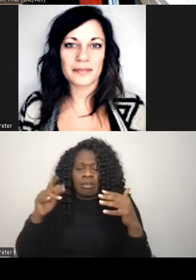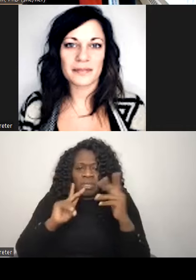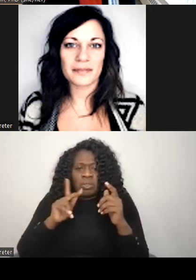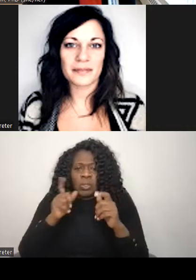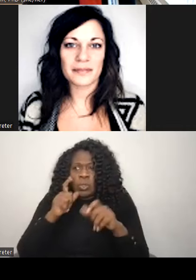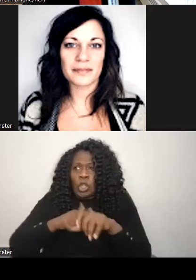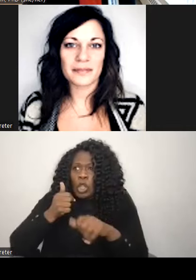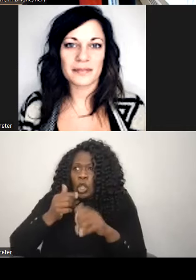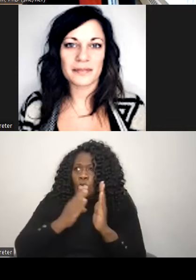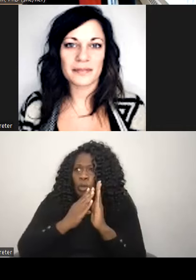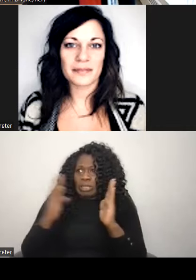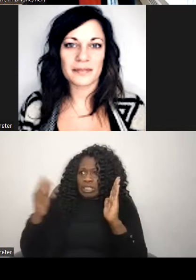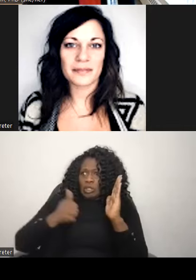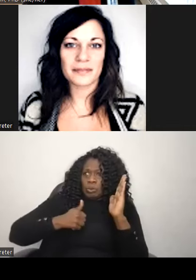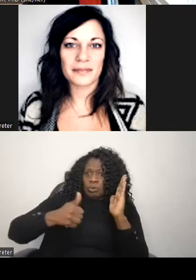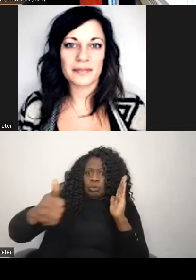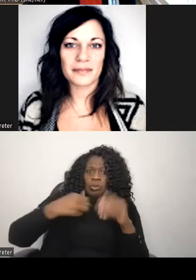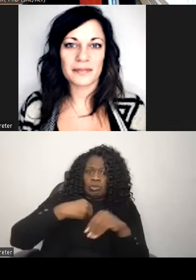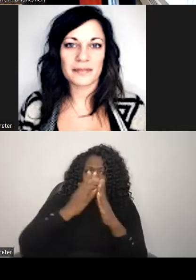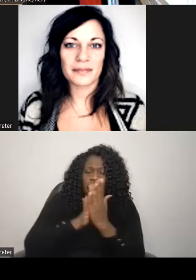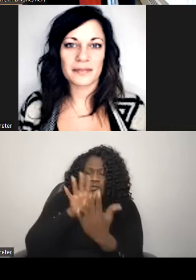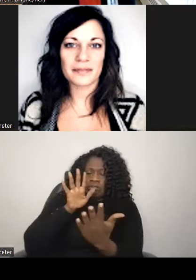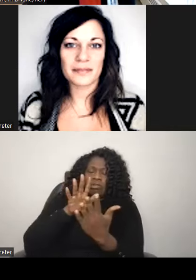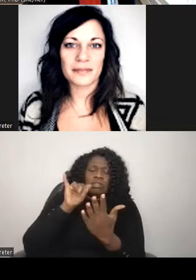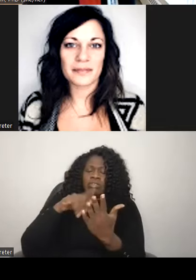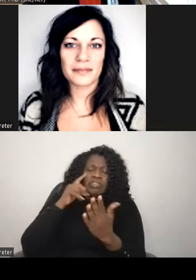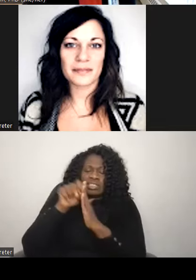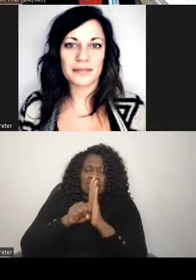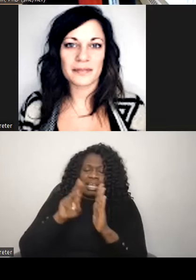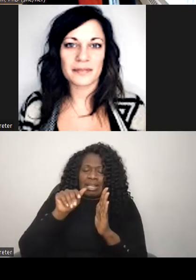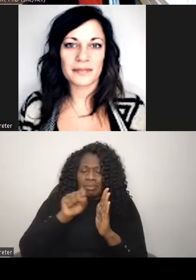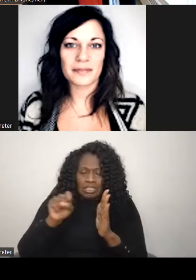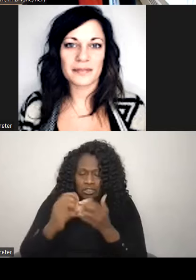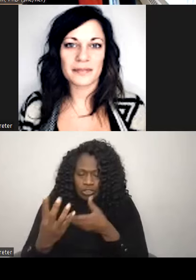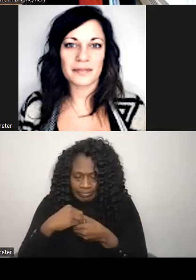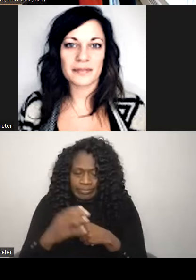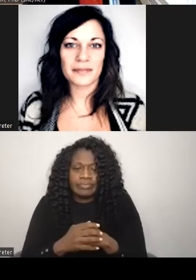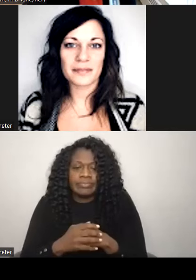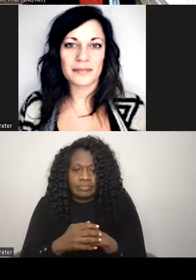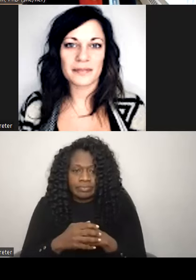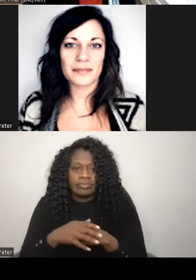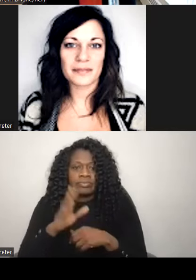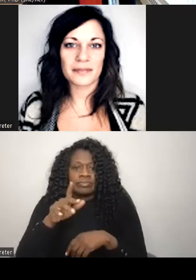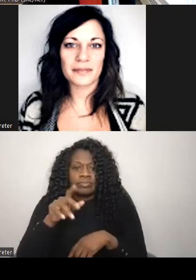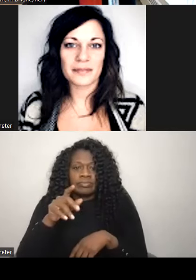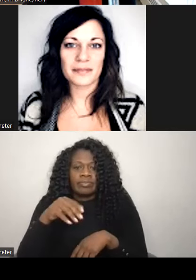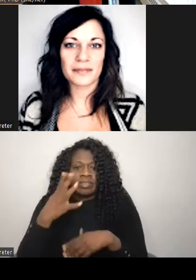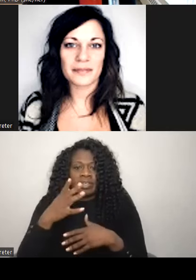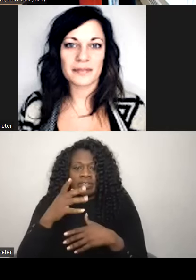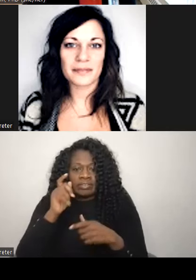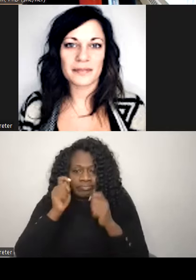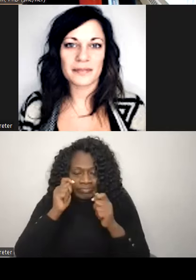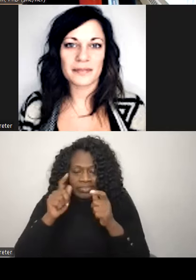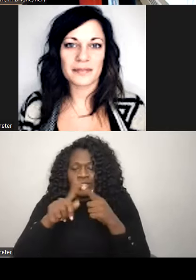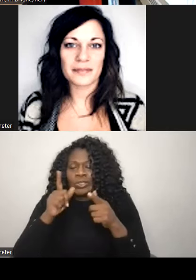longer periods of remote or hybrid instruction, including the state of Massachusetts. I need to give a hat tip to some collaborators and I who